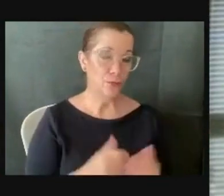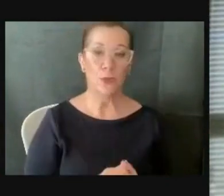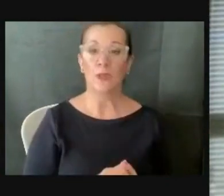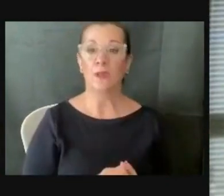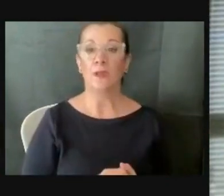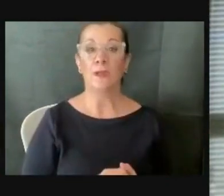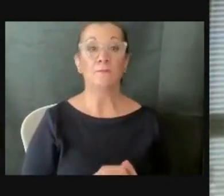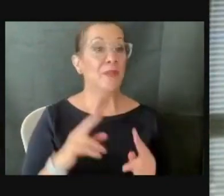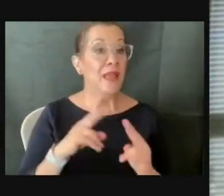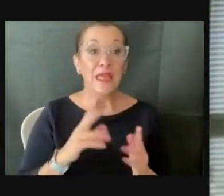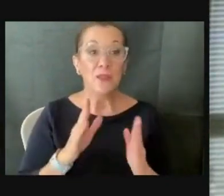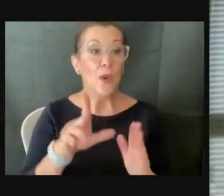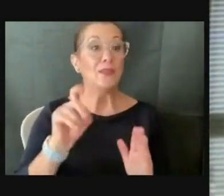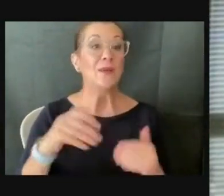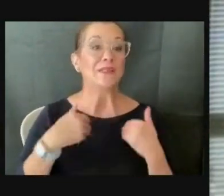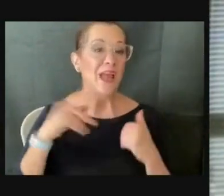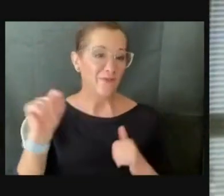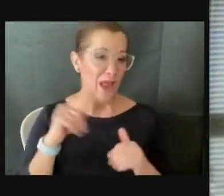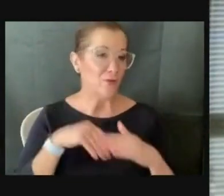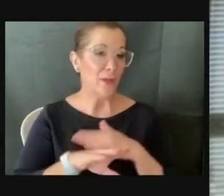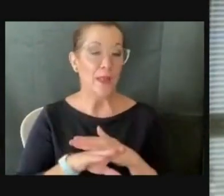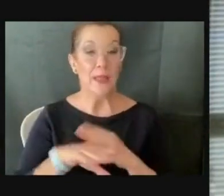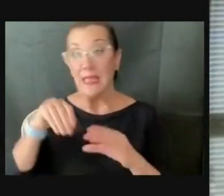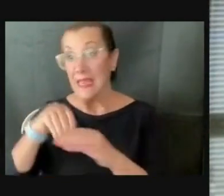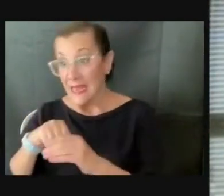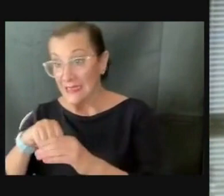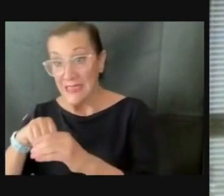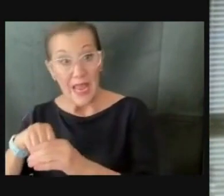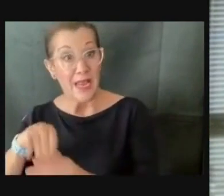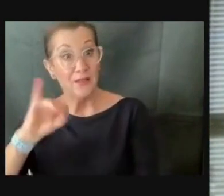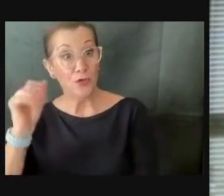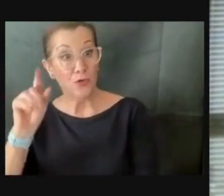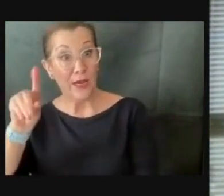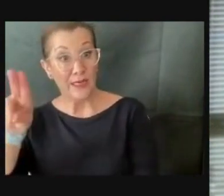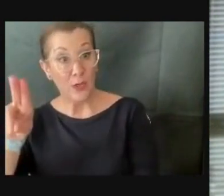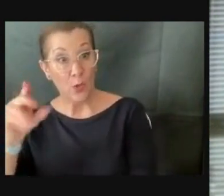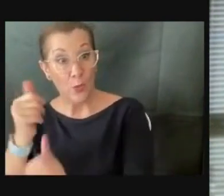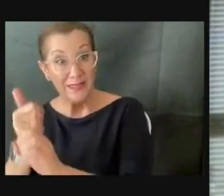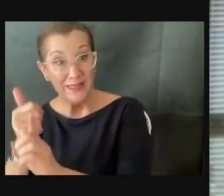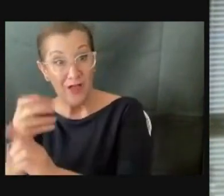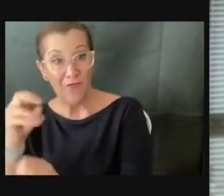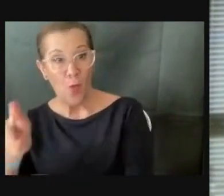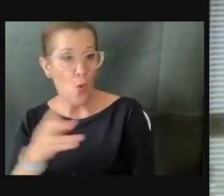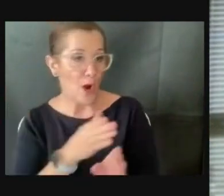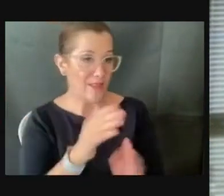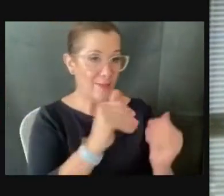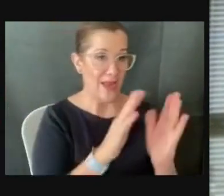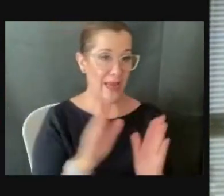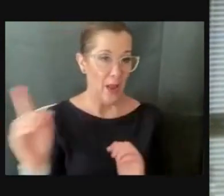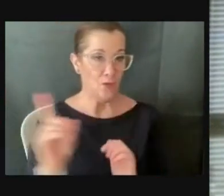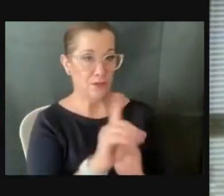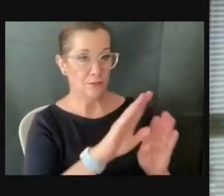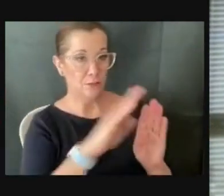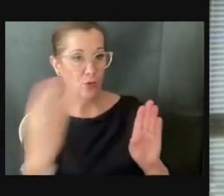So either way, they got to have bathroom access, whether it's in the junior ADU or in the main house through a door.